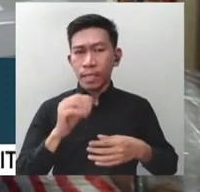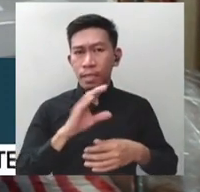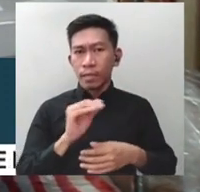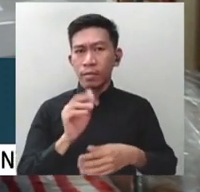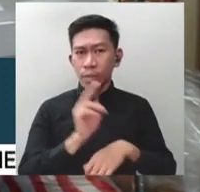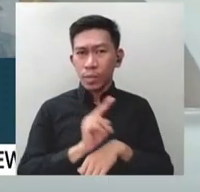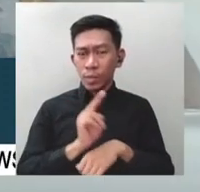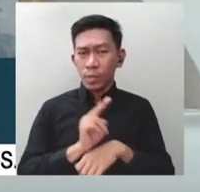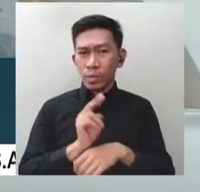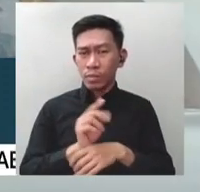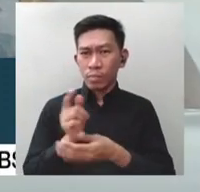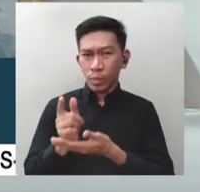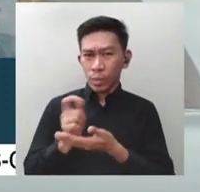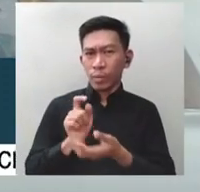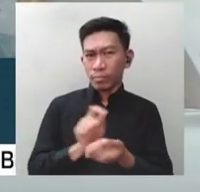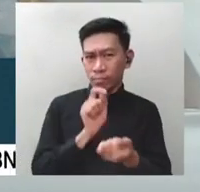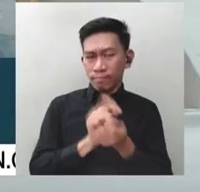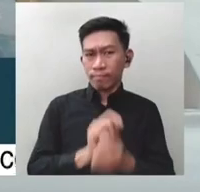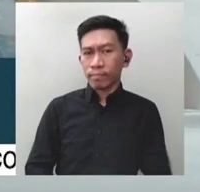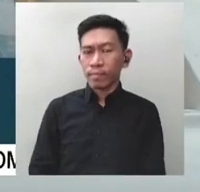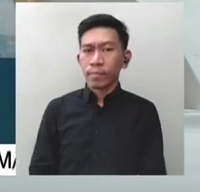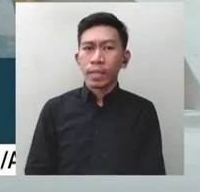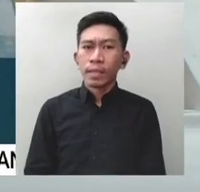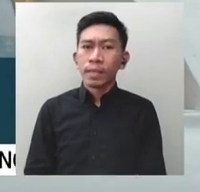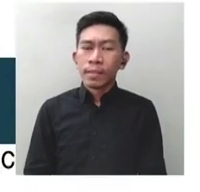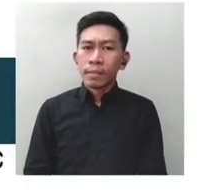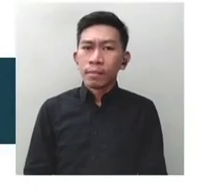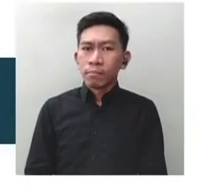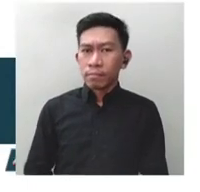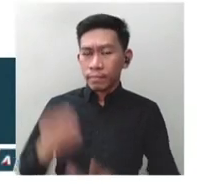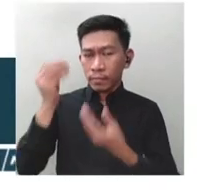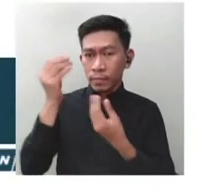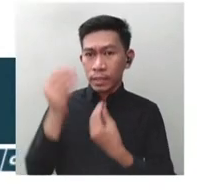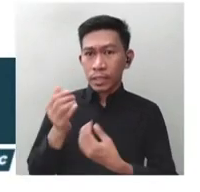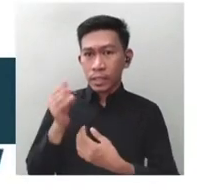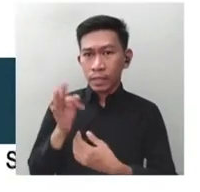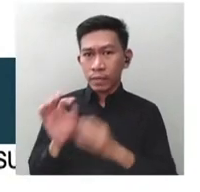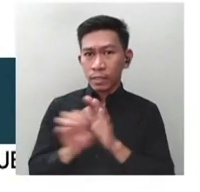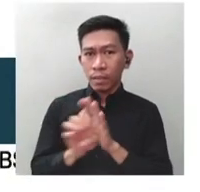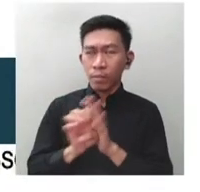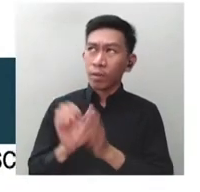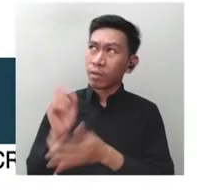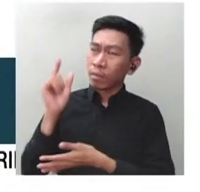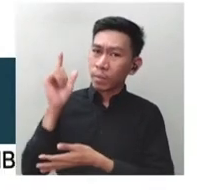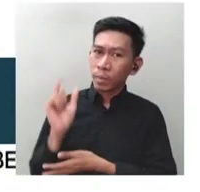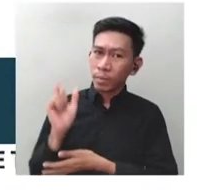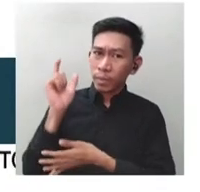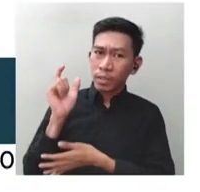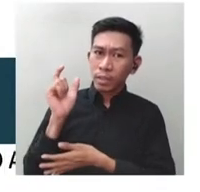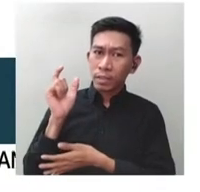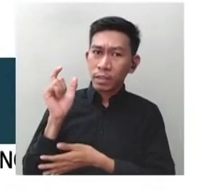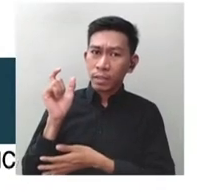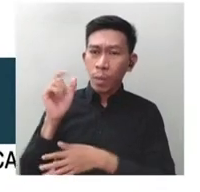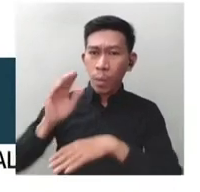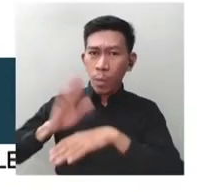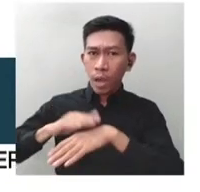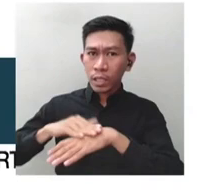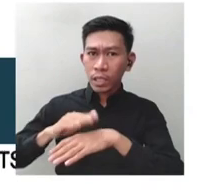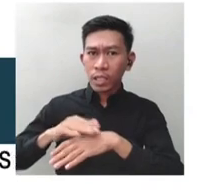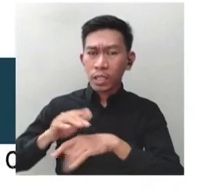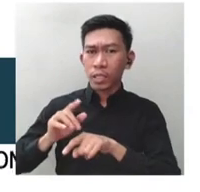officer, Ms. Carmina. Tell us though, Colonel, when the use of warning shots, it's not even allowed